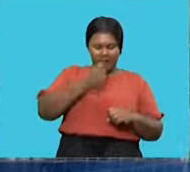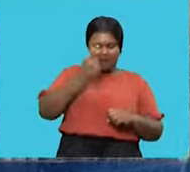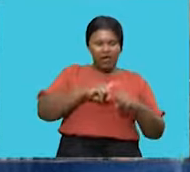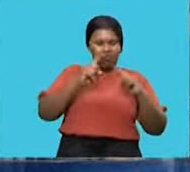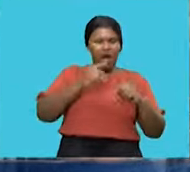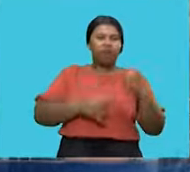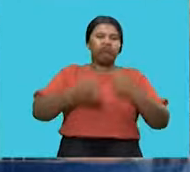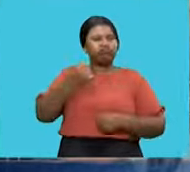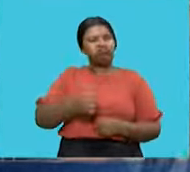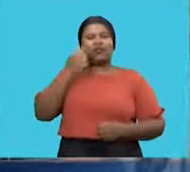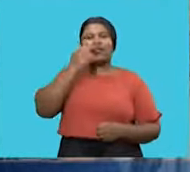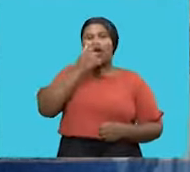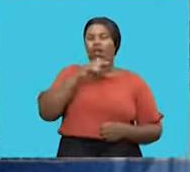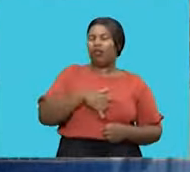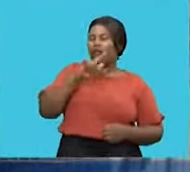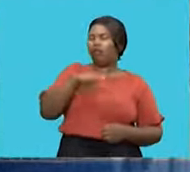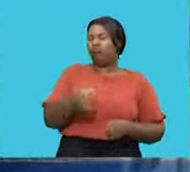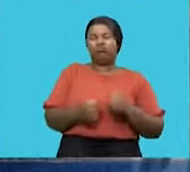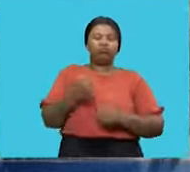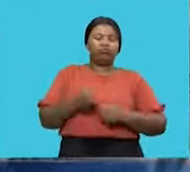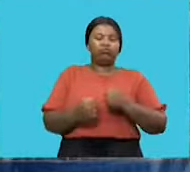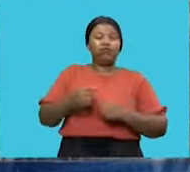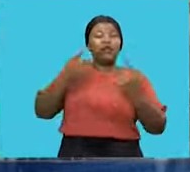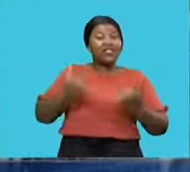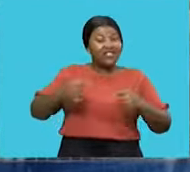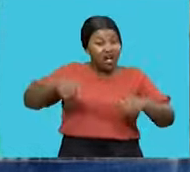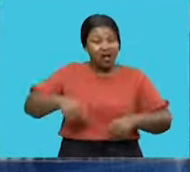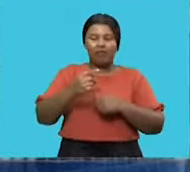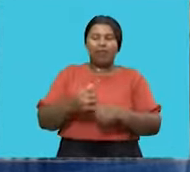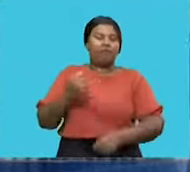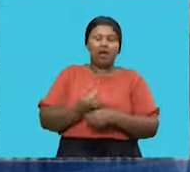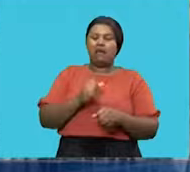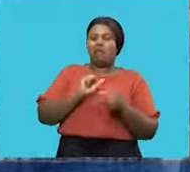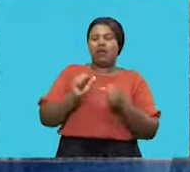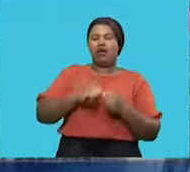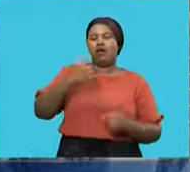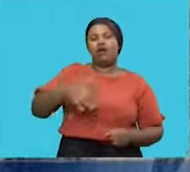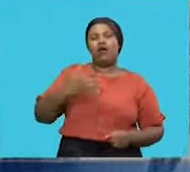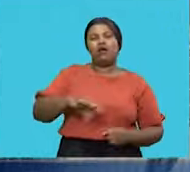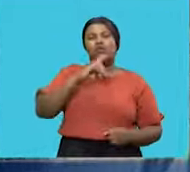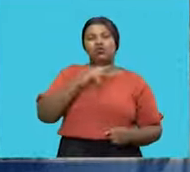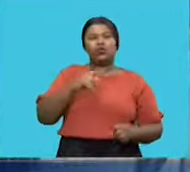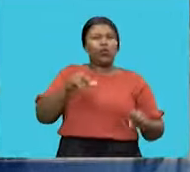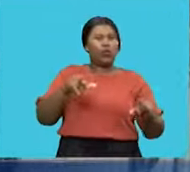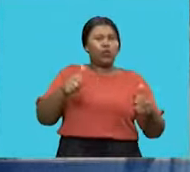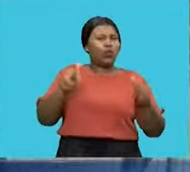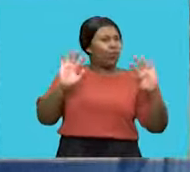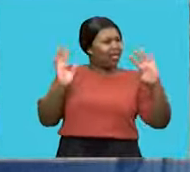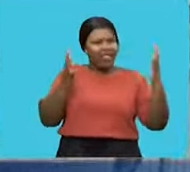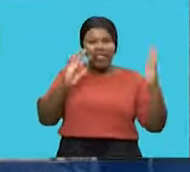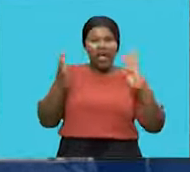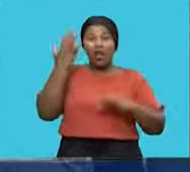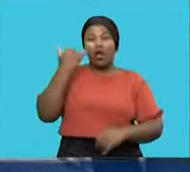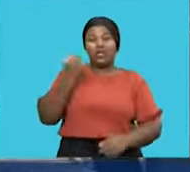was, as always, I loved it. Atmosphere was great and it was just awesome running. Today was good weather conditions. The last